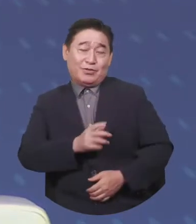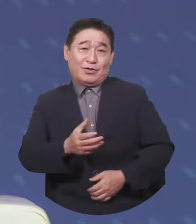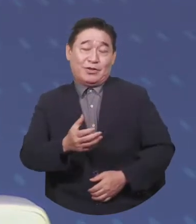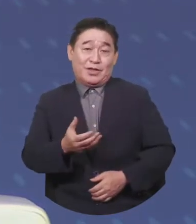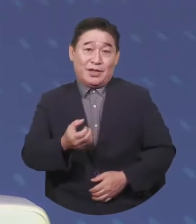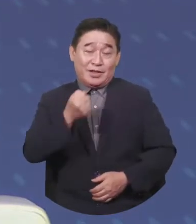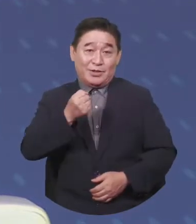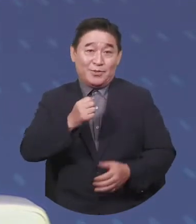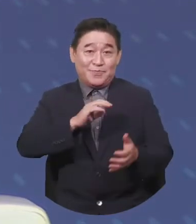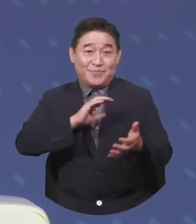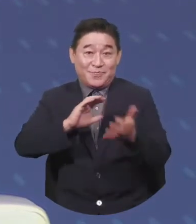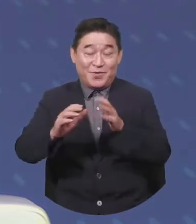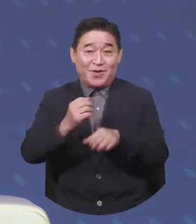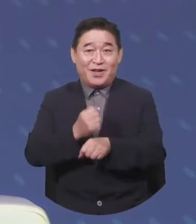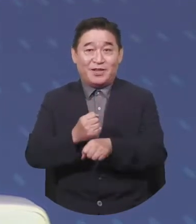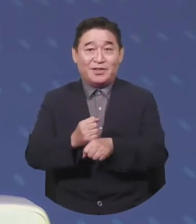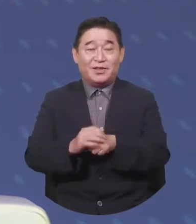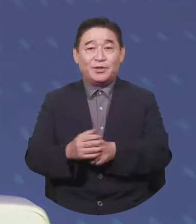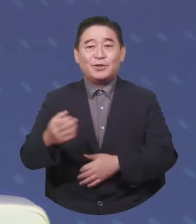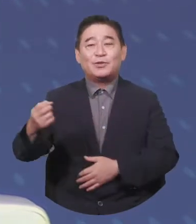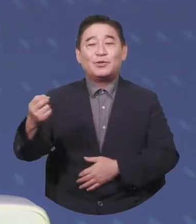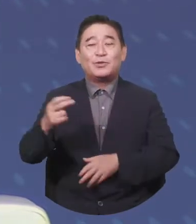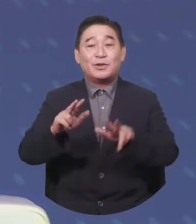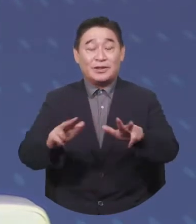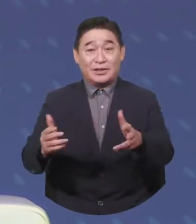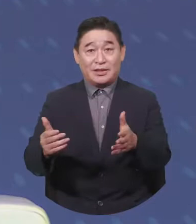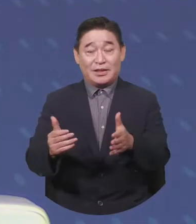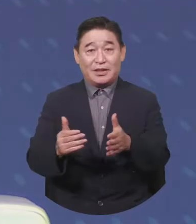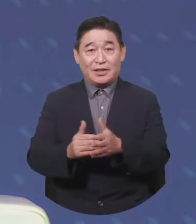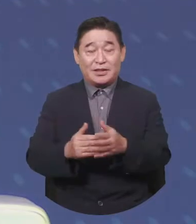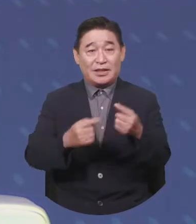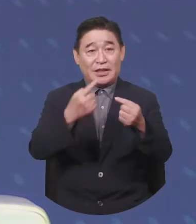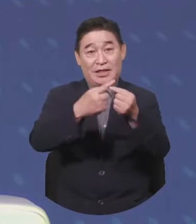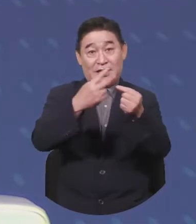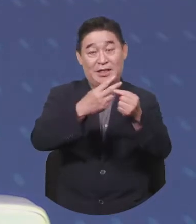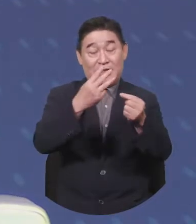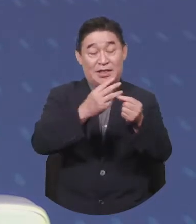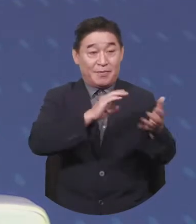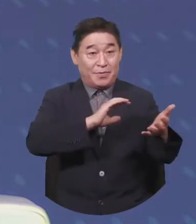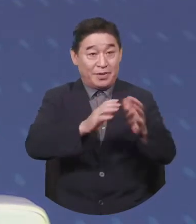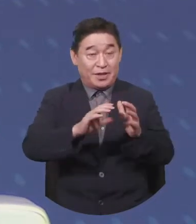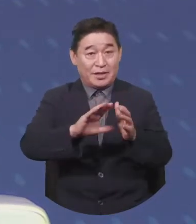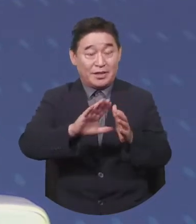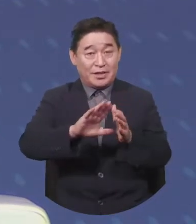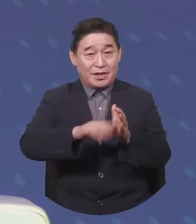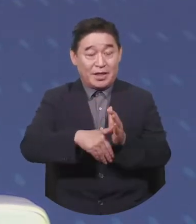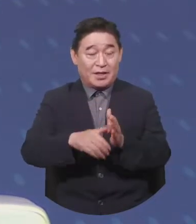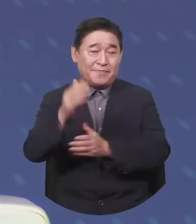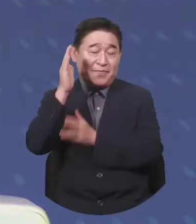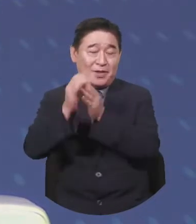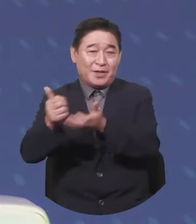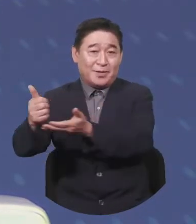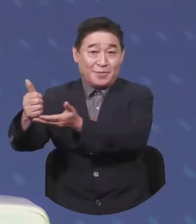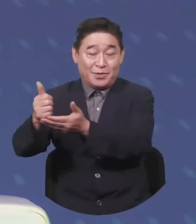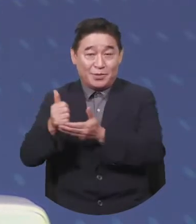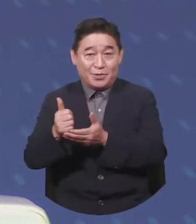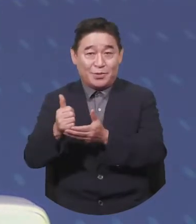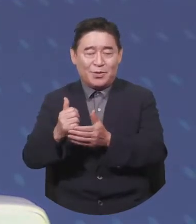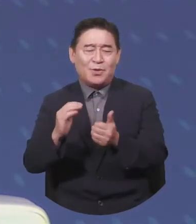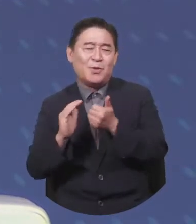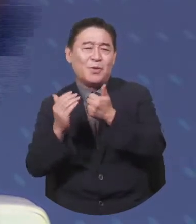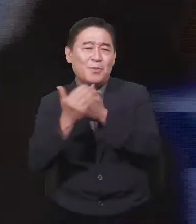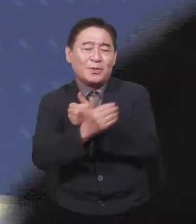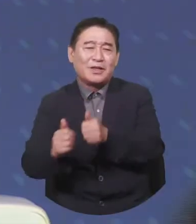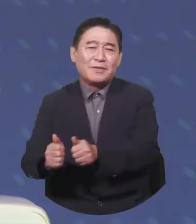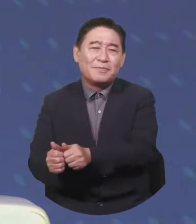our panelists about the challenges and opportunities for deepening inclusive partnerships for development and delivering on